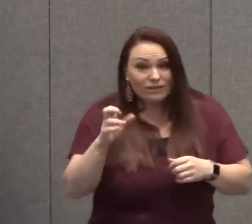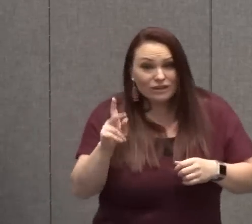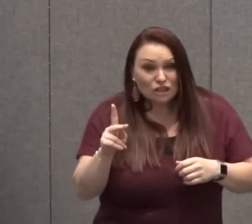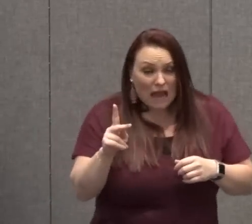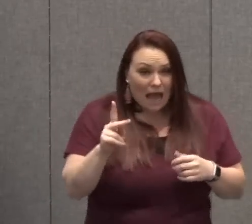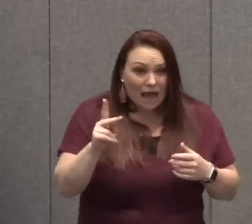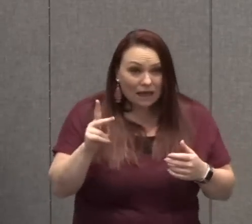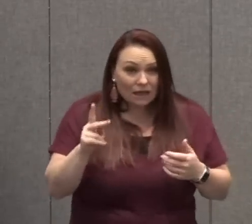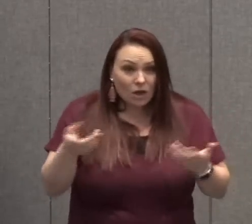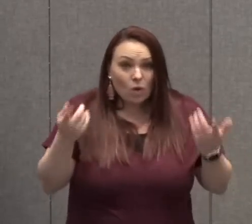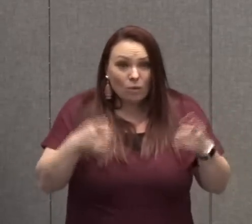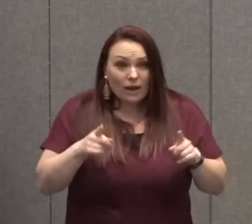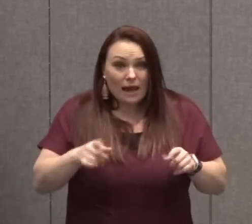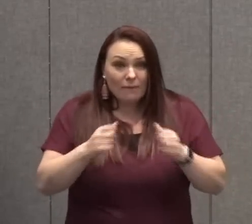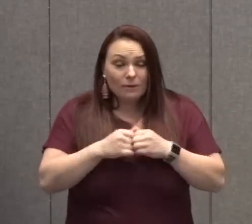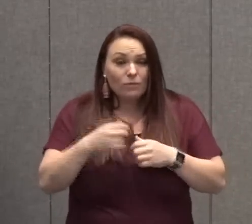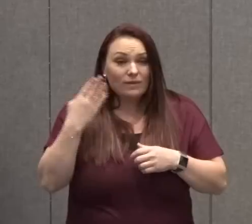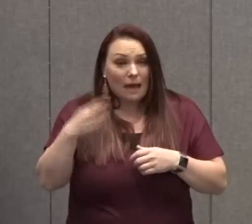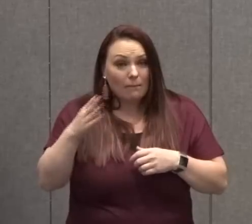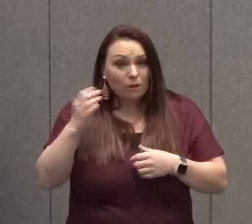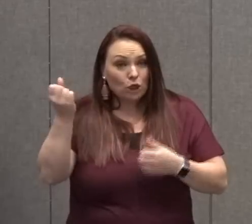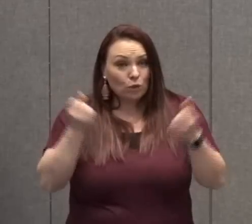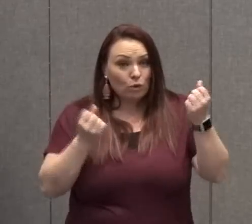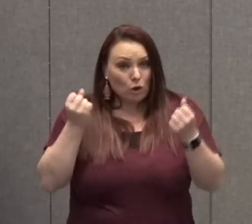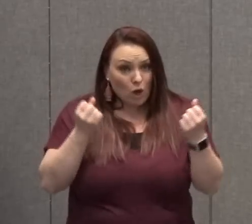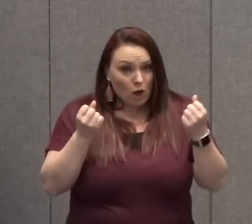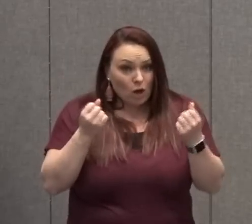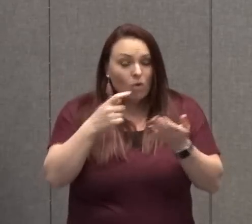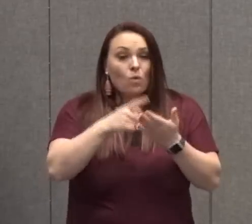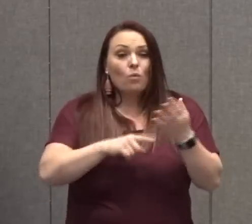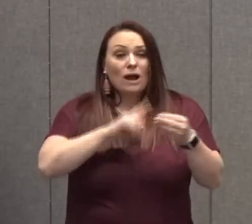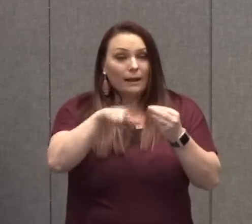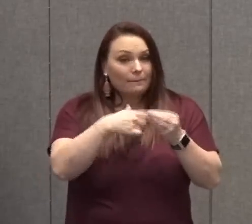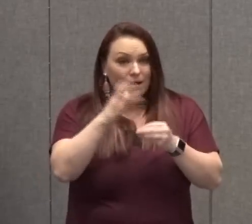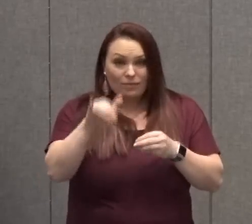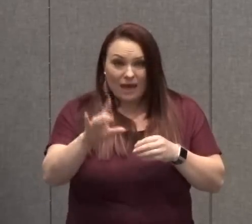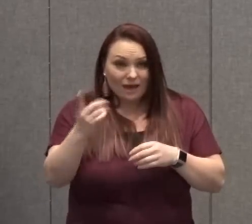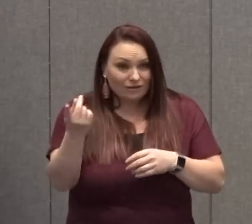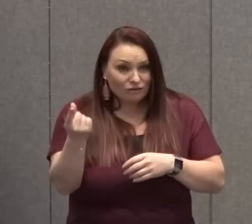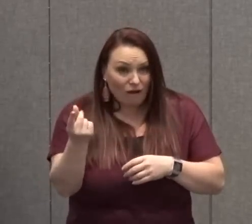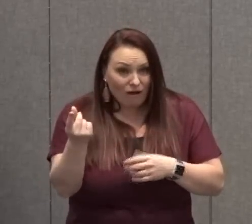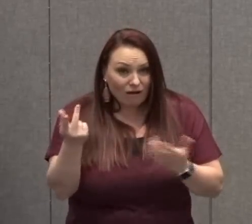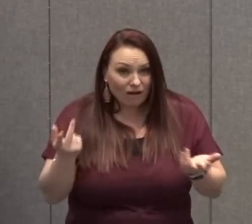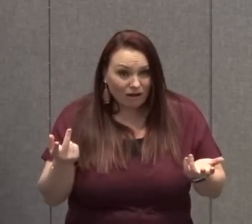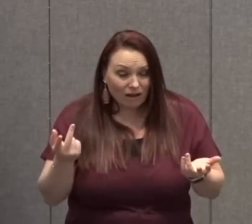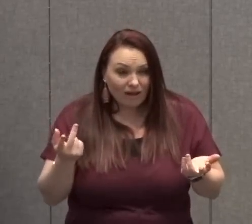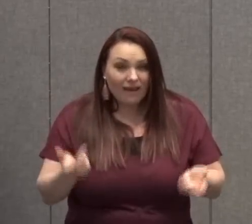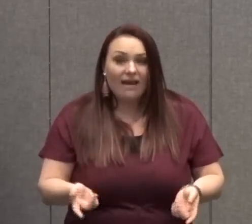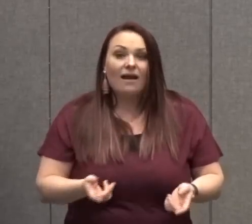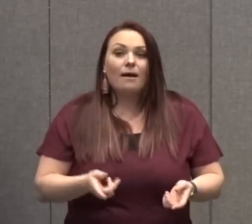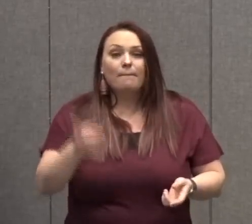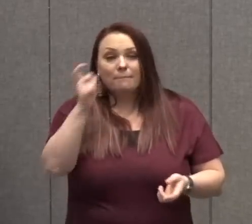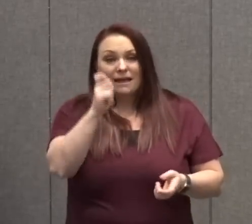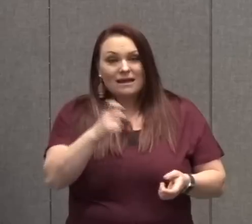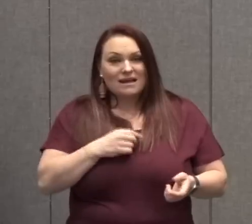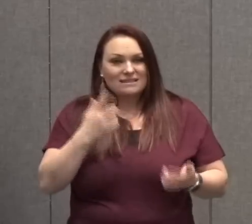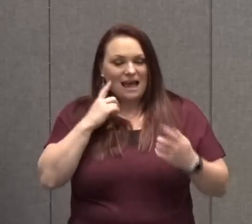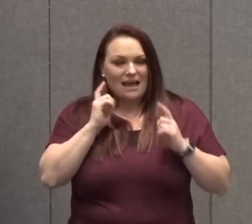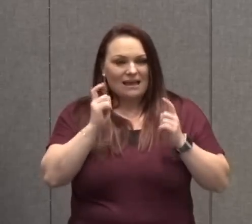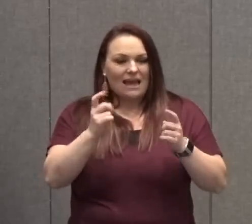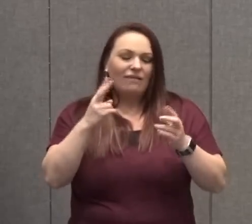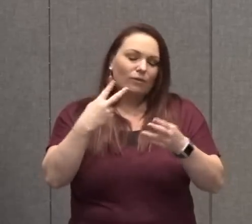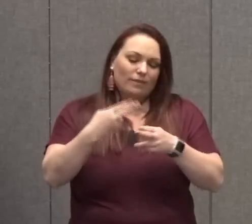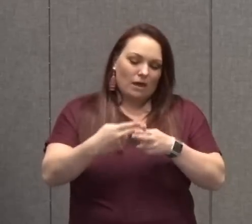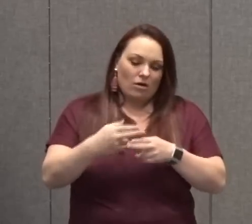What was going on with that blue car? And what about that dog? Yeah. Because I gave a foreshadowing kind